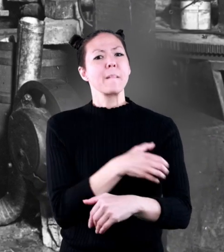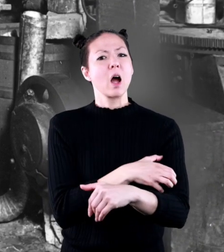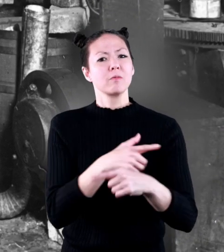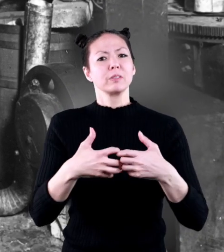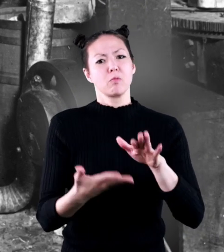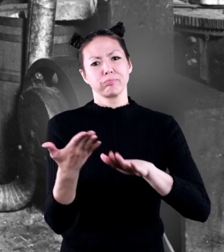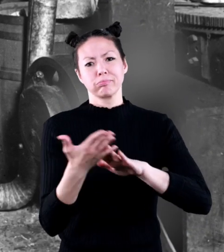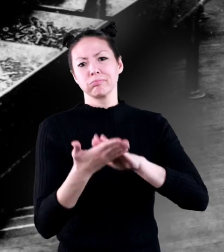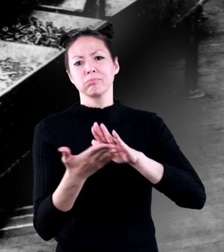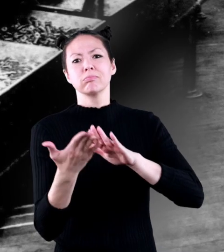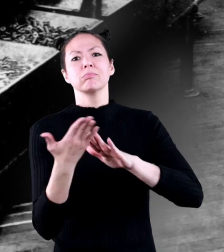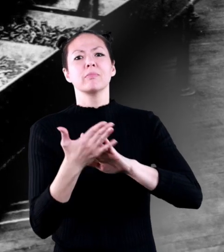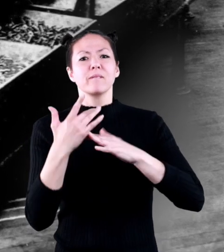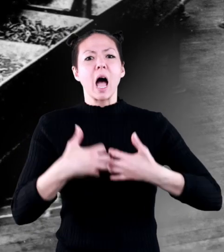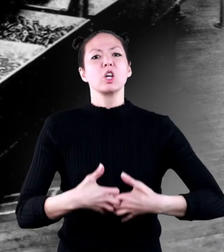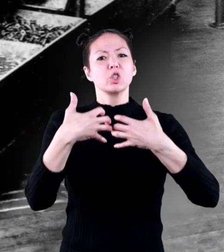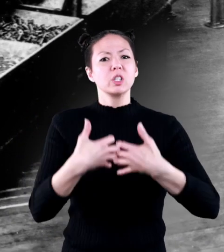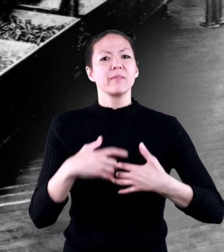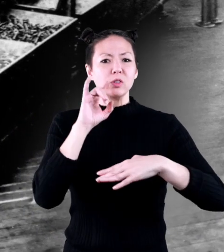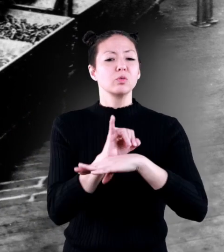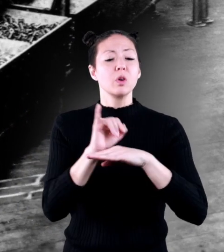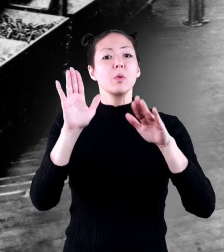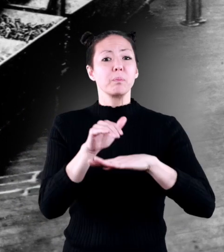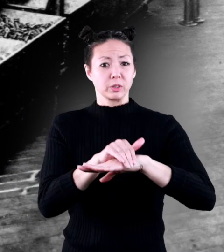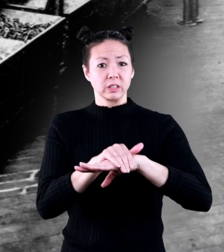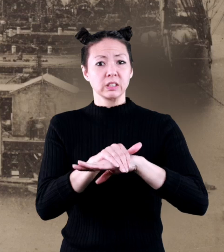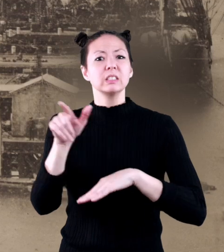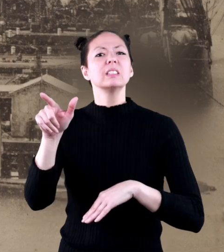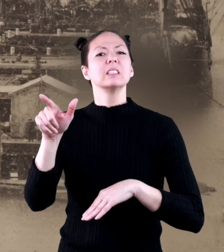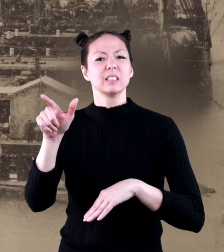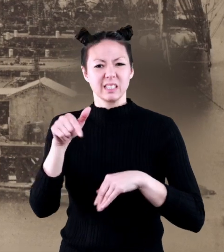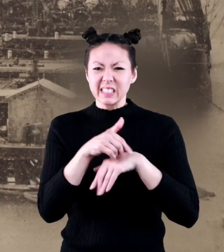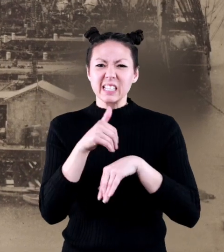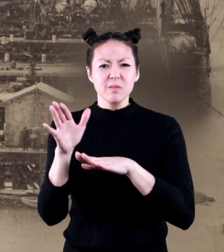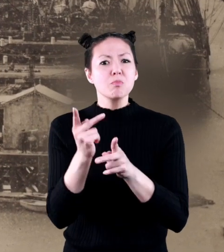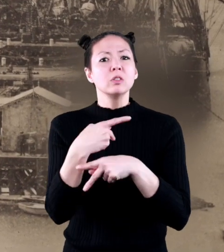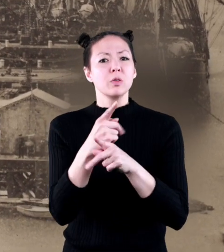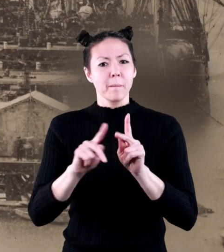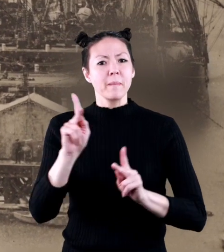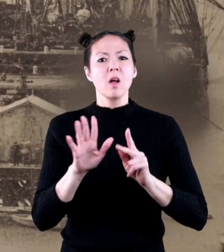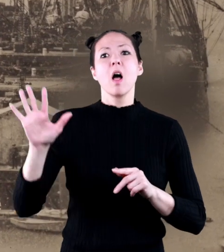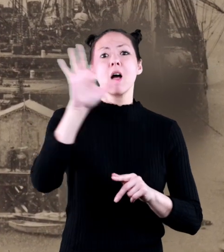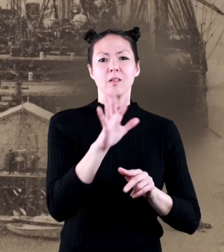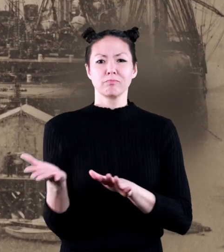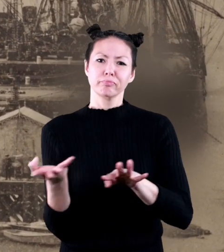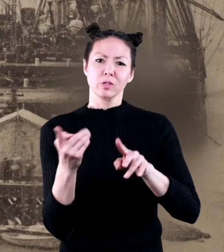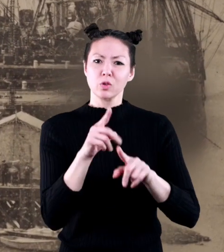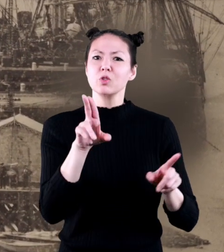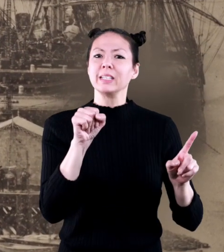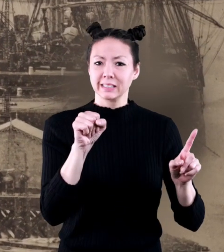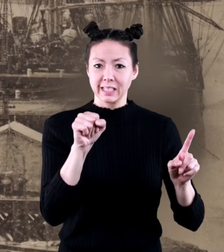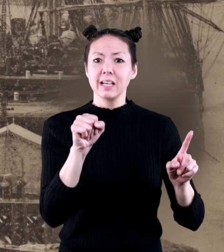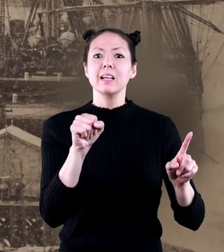the factories and industrial plants. Great Britain was sending and selling many of their products to the people of the United States.